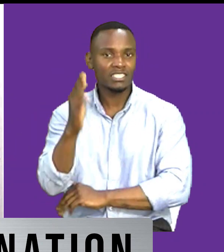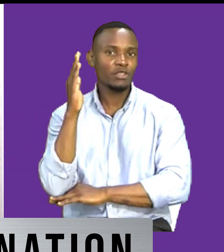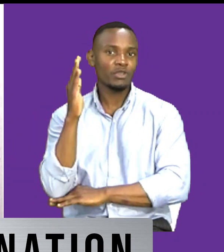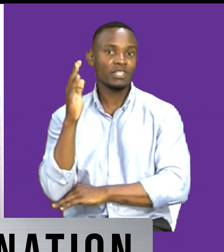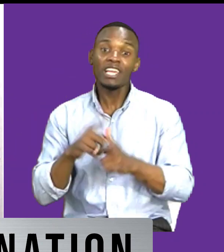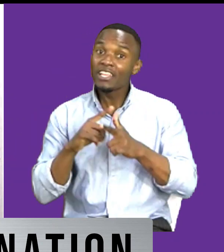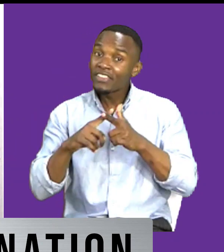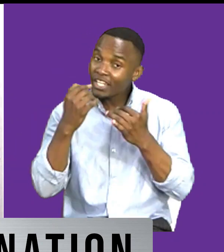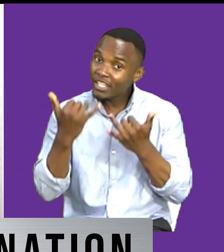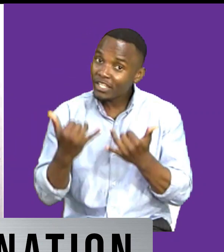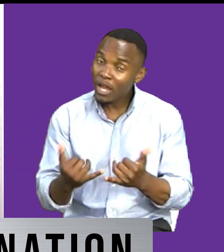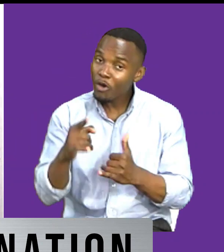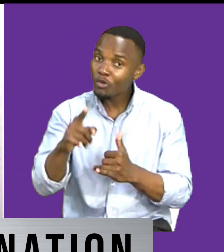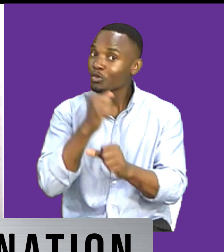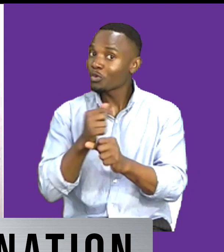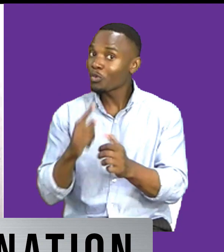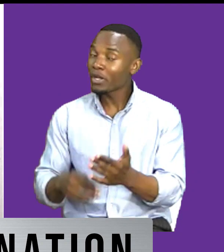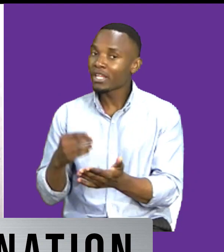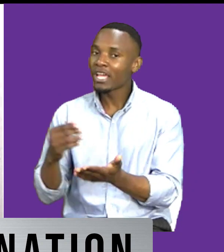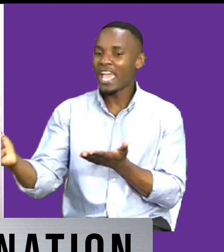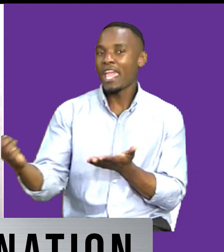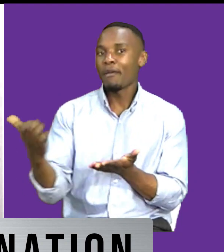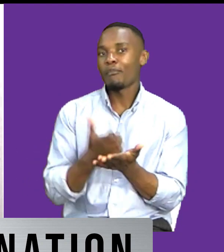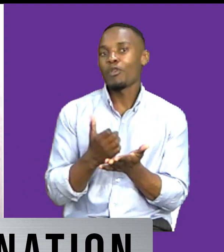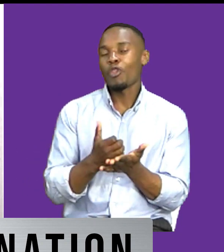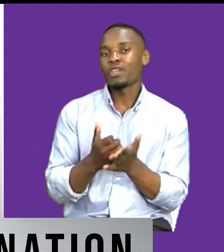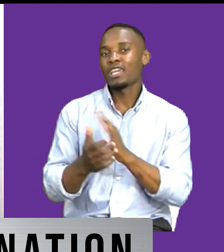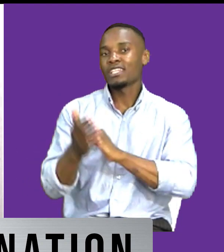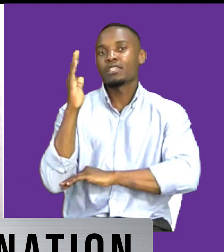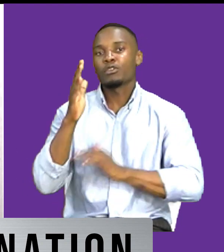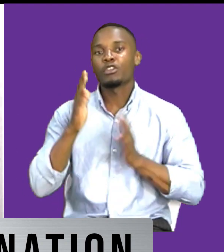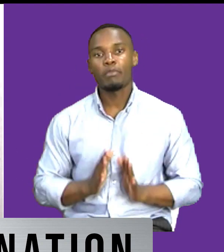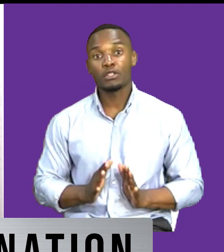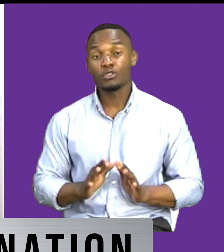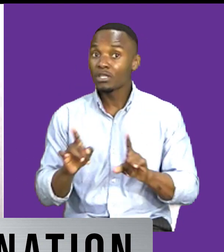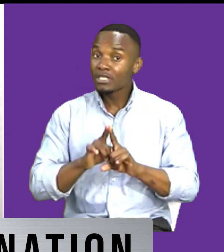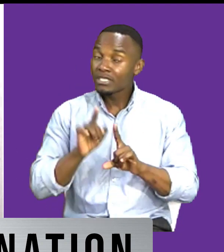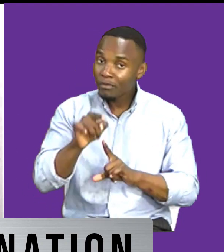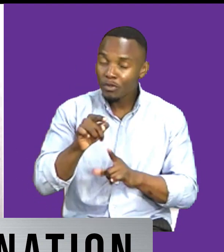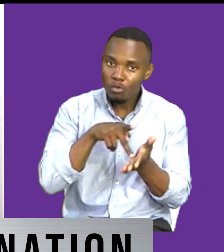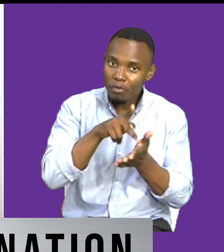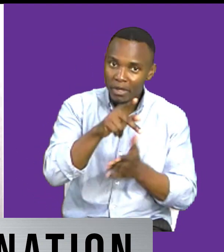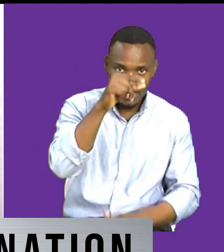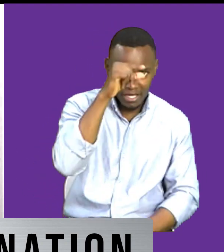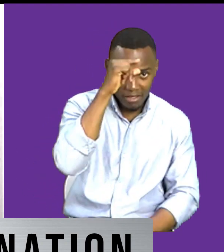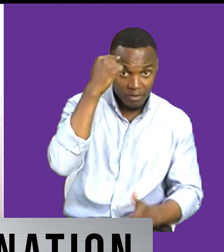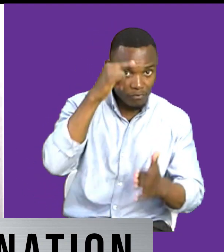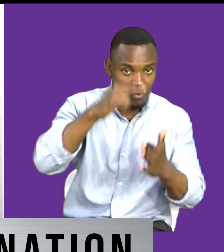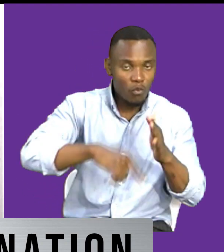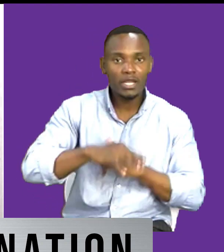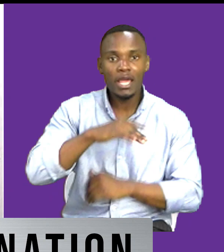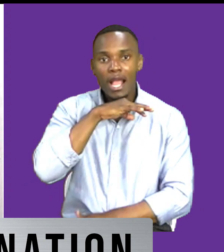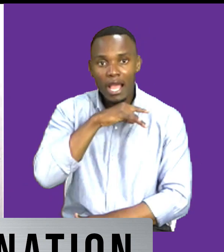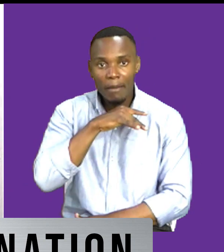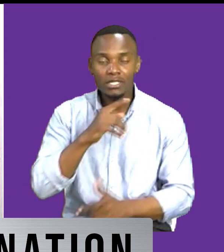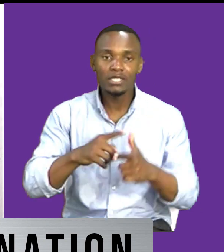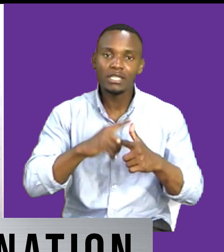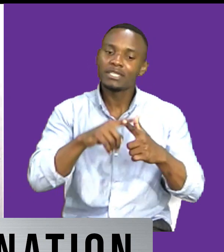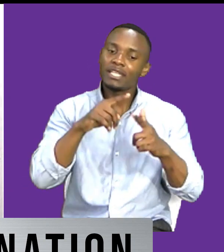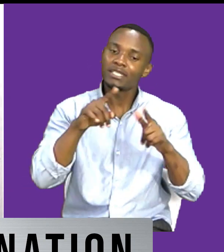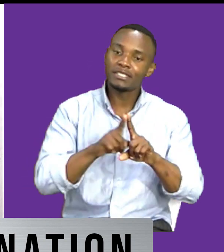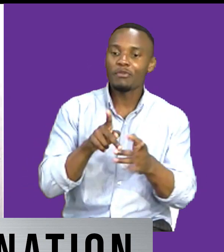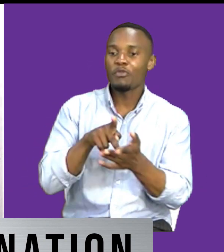person. You already pay government for your, should I call the garbage, and you again pay another person for garbage. You already